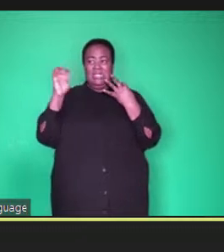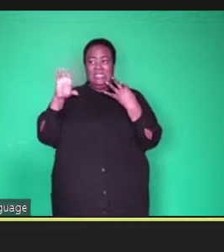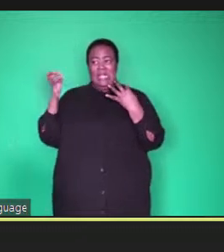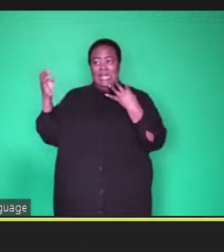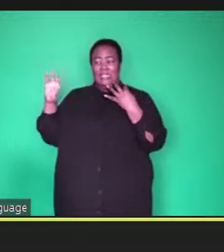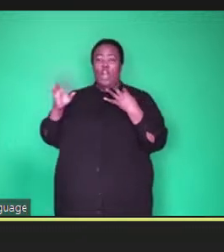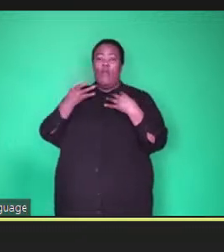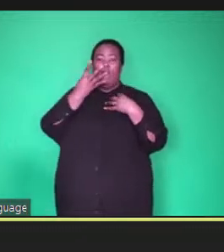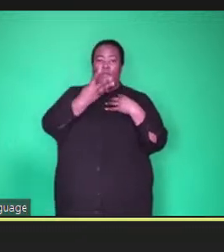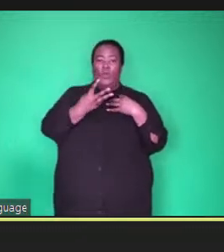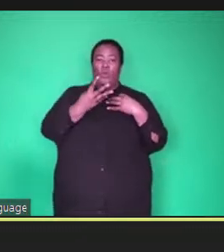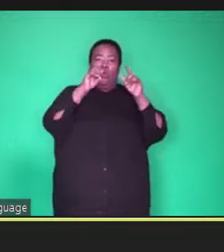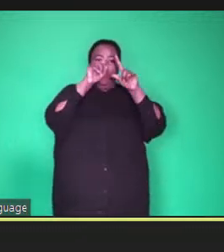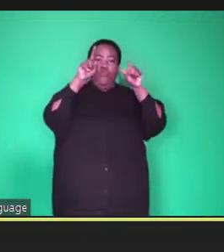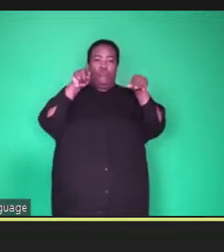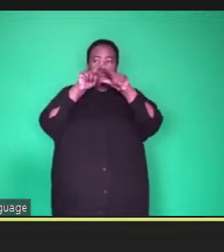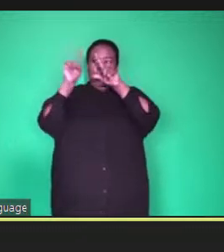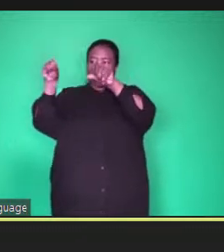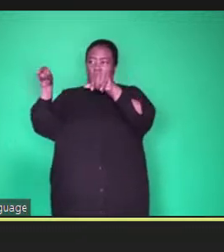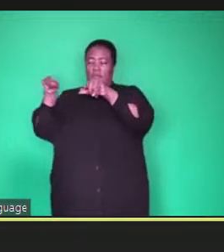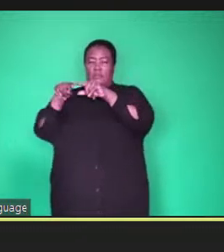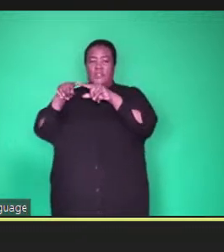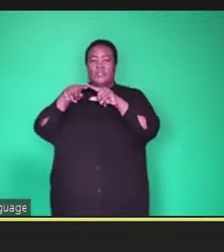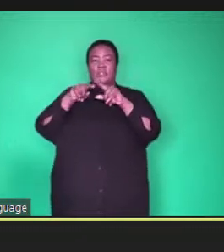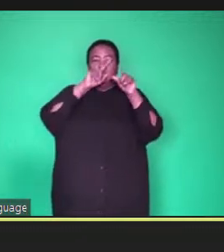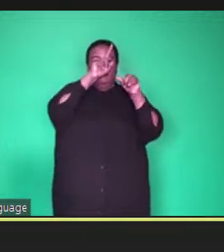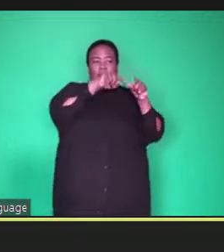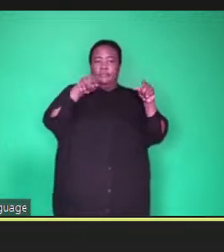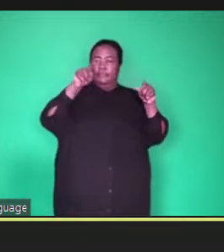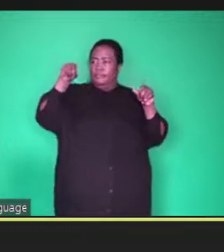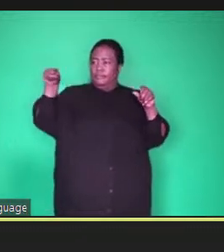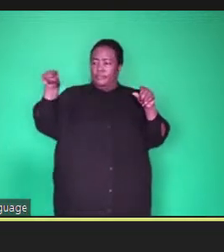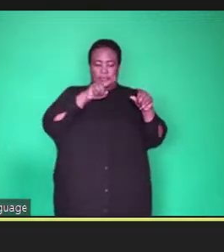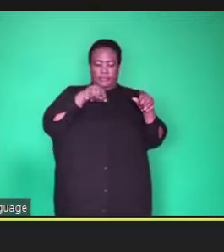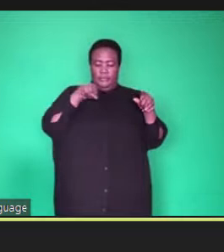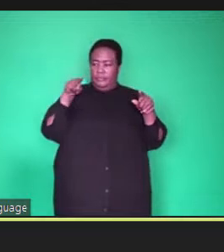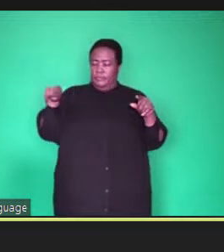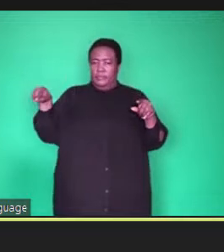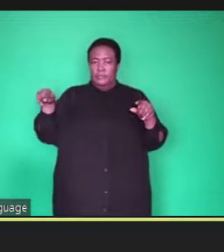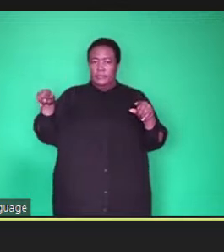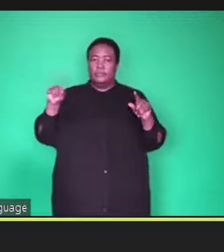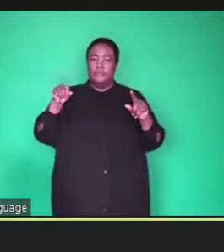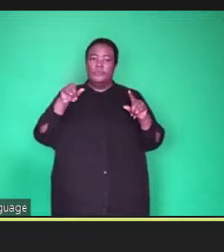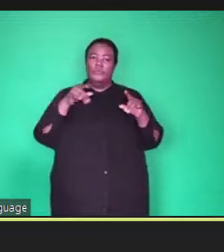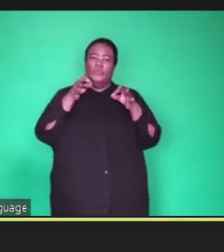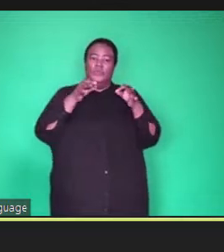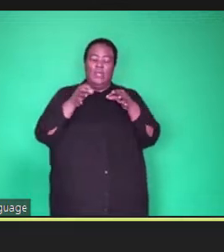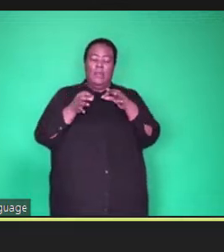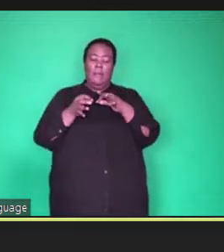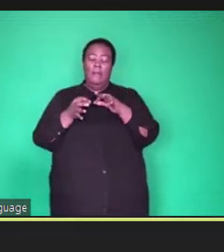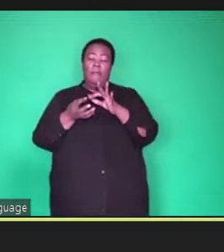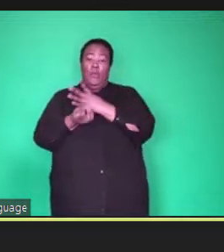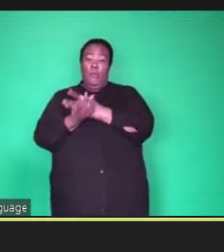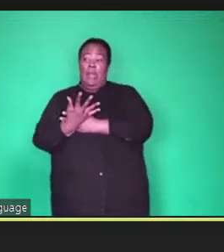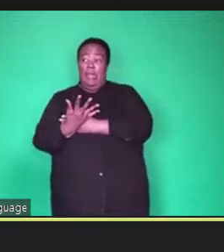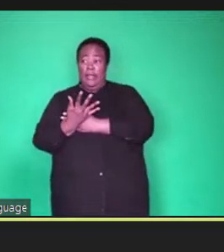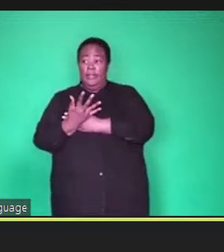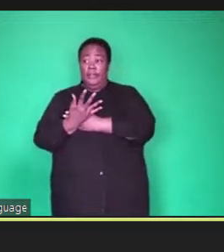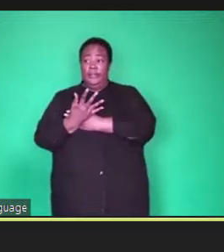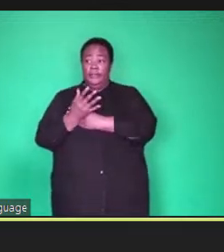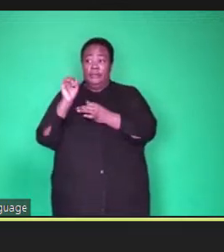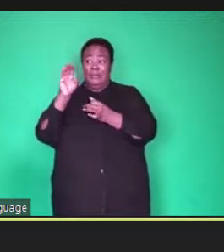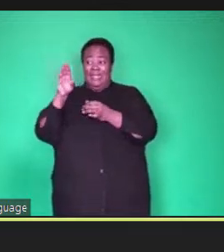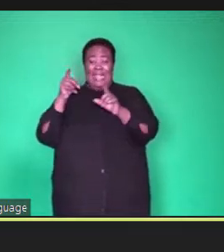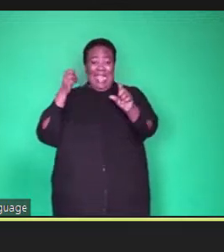graphs each. So I want to explain them to you. The Agincourt Mpumalanga slide, the aim of this slide is